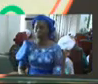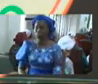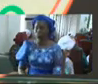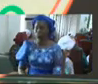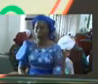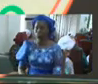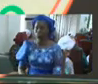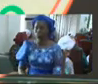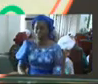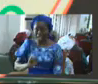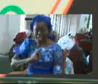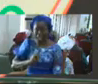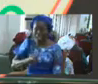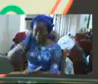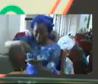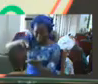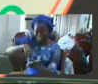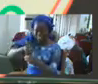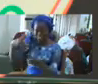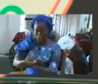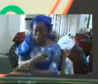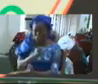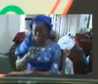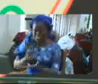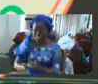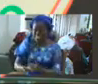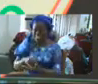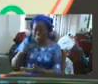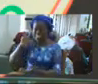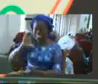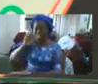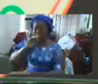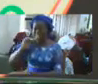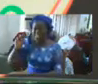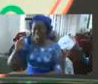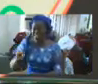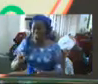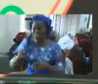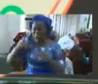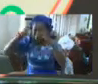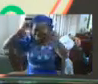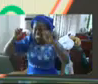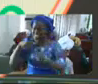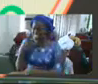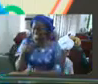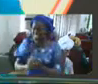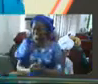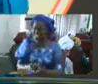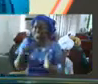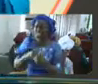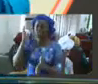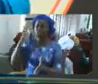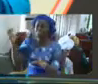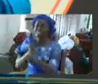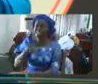I read in the news that the American president says, at the rate at which they are going, it will take 10